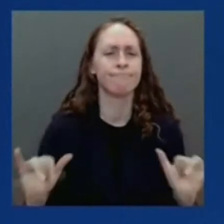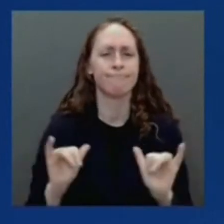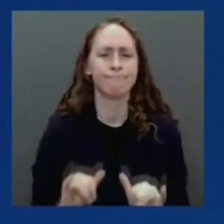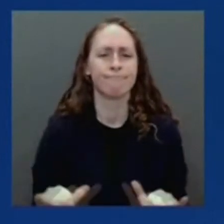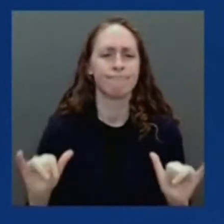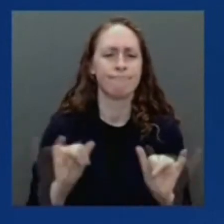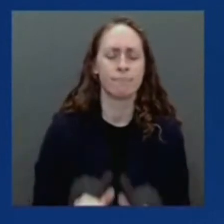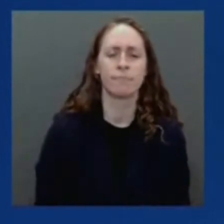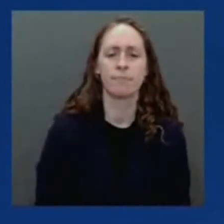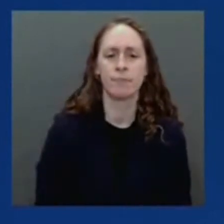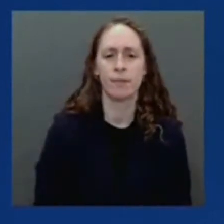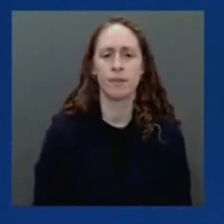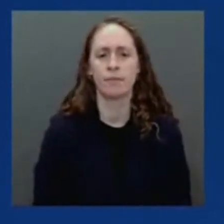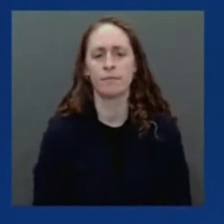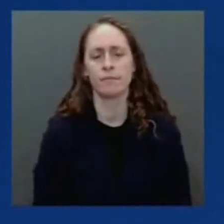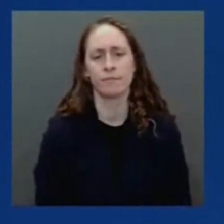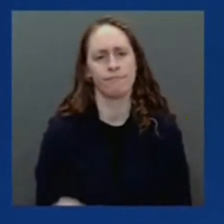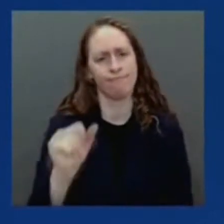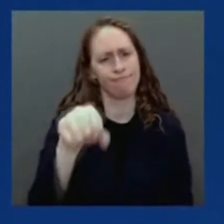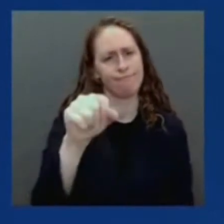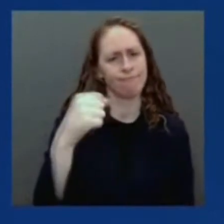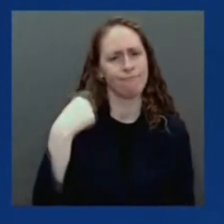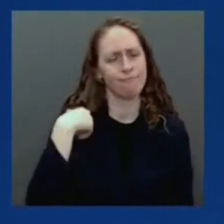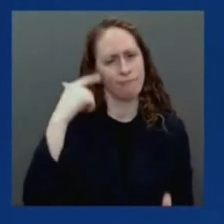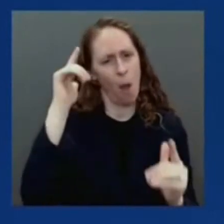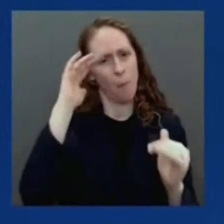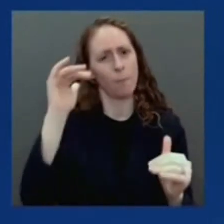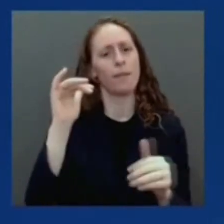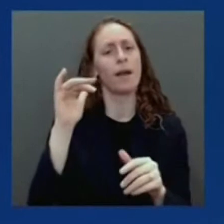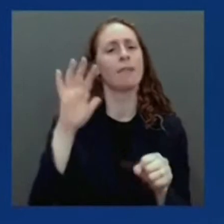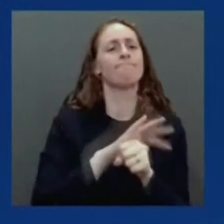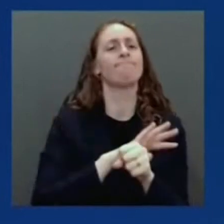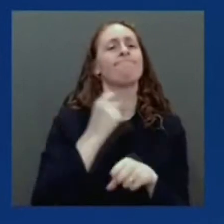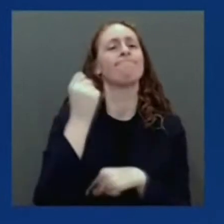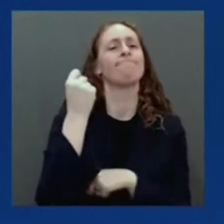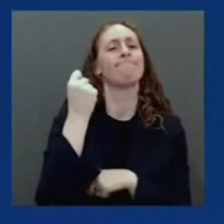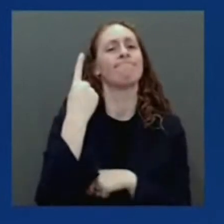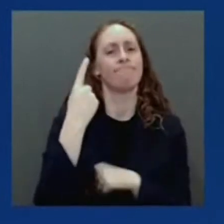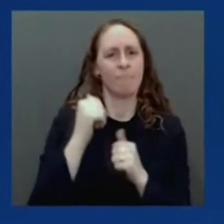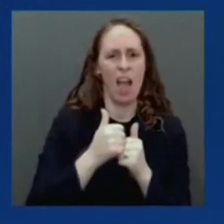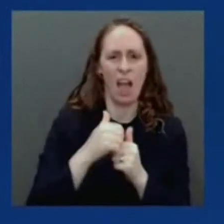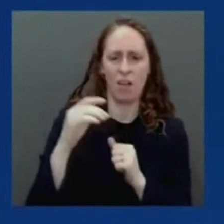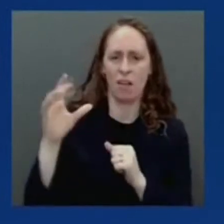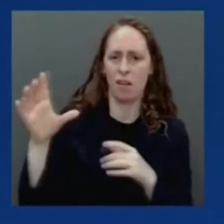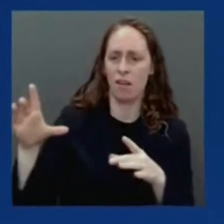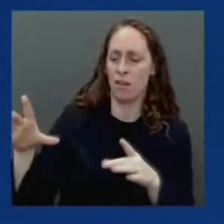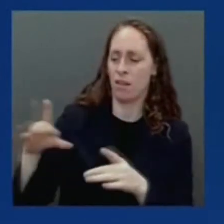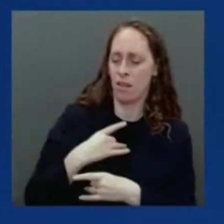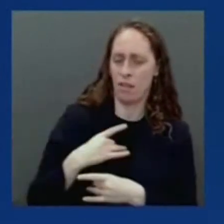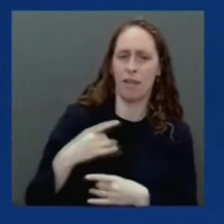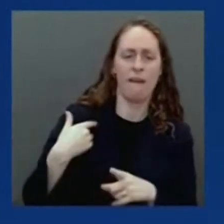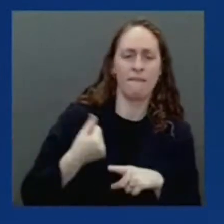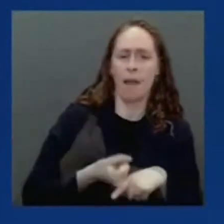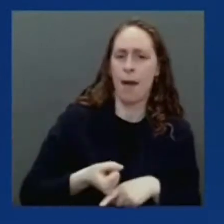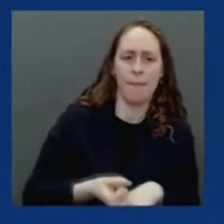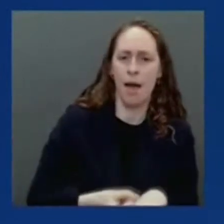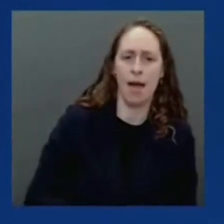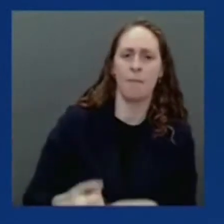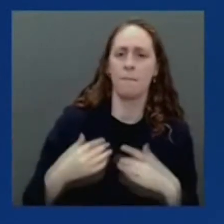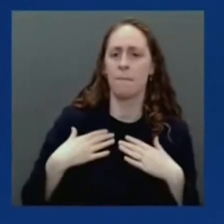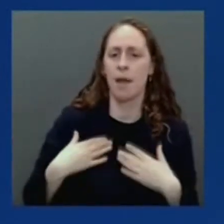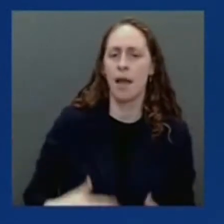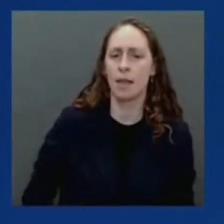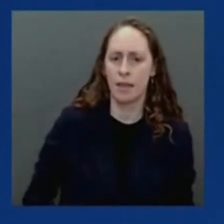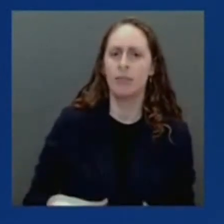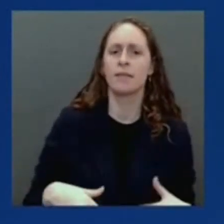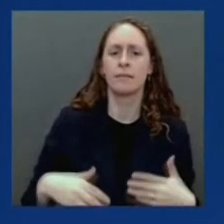Right now, the data are starting to come in. It's too early to make any definitive statements, but for those individuals, and as you